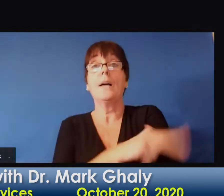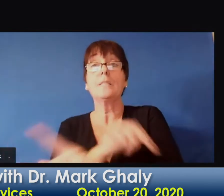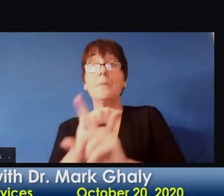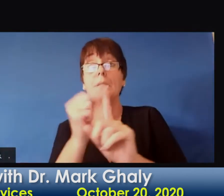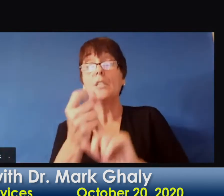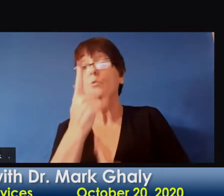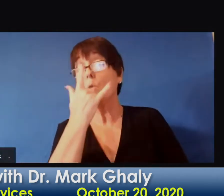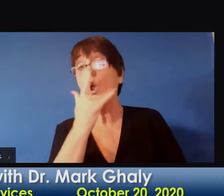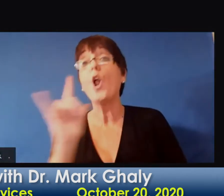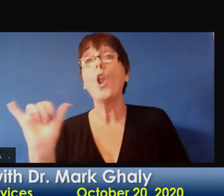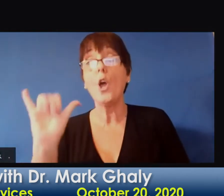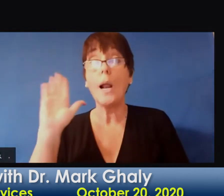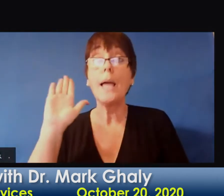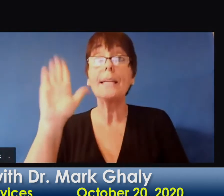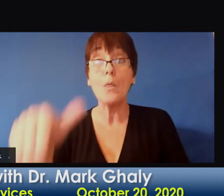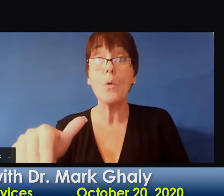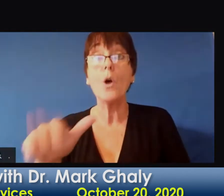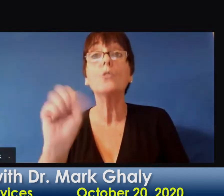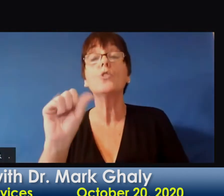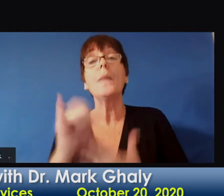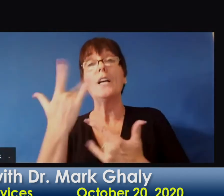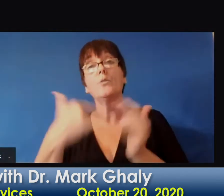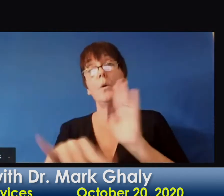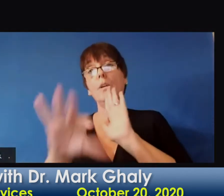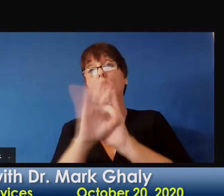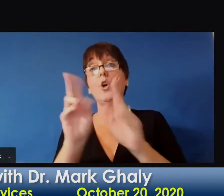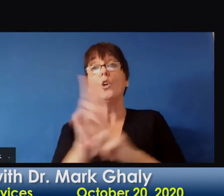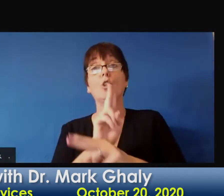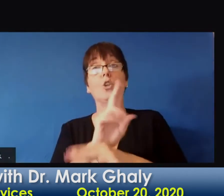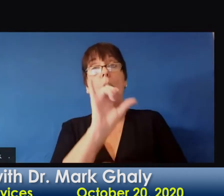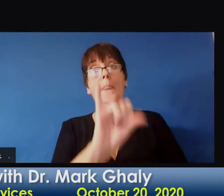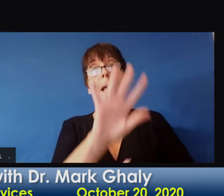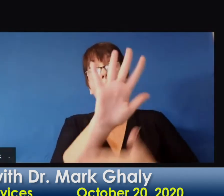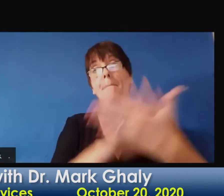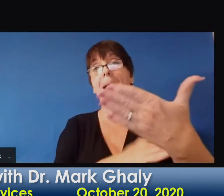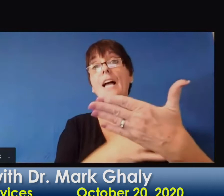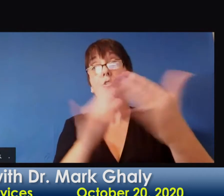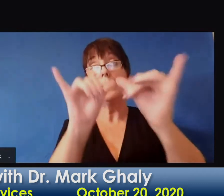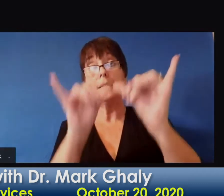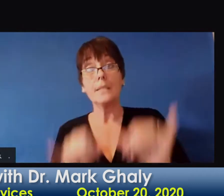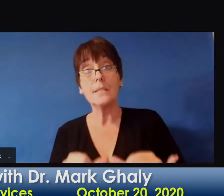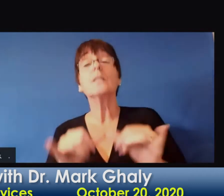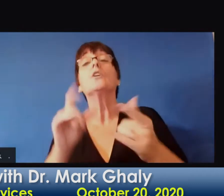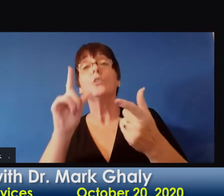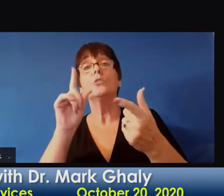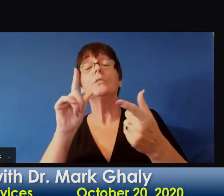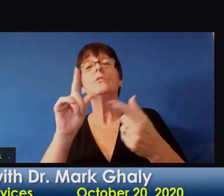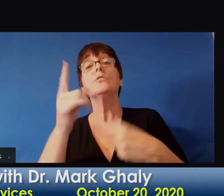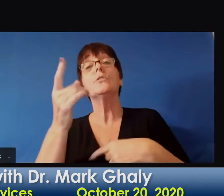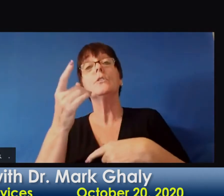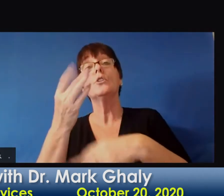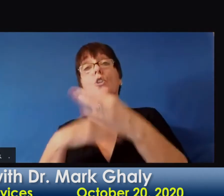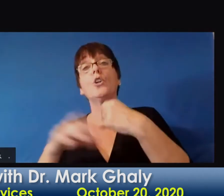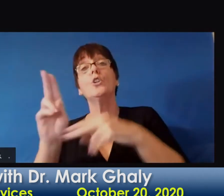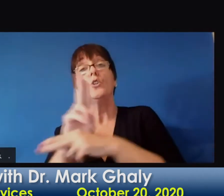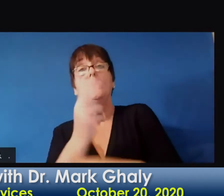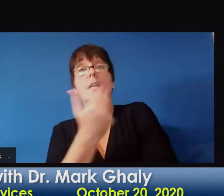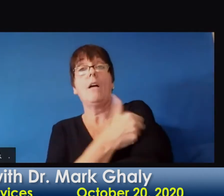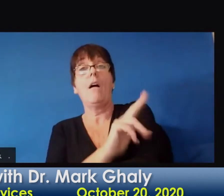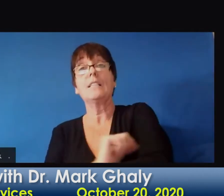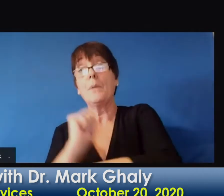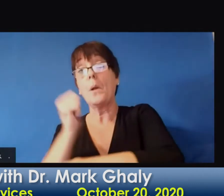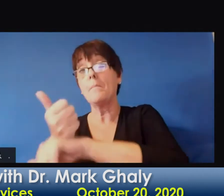to be down the road. And that's why we've chosen to use those metrics as opposed to also using a hospital-based